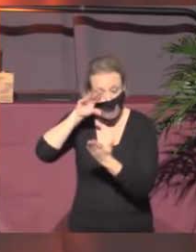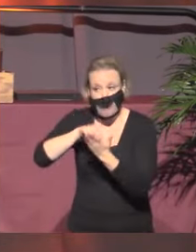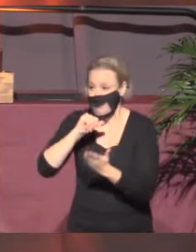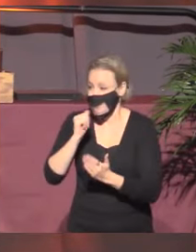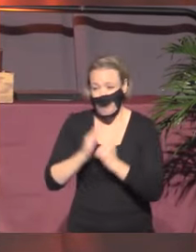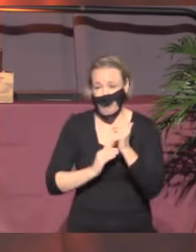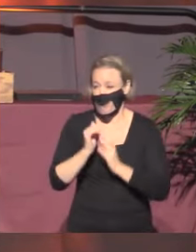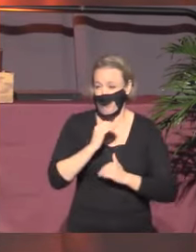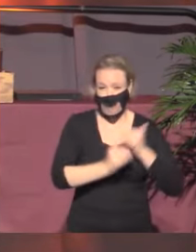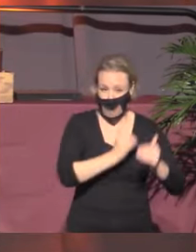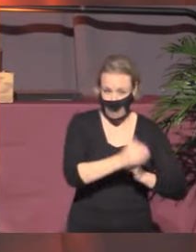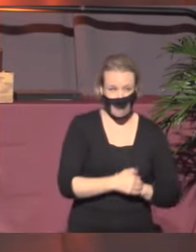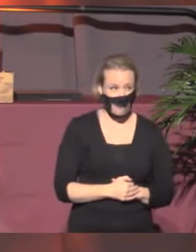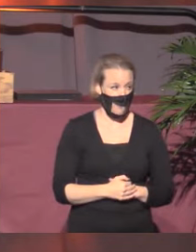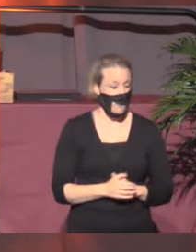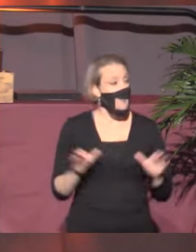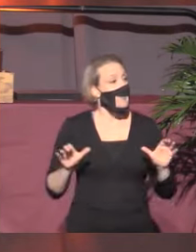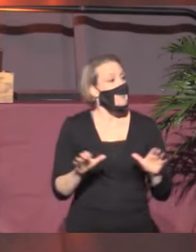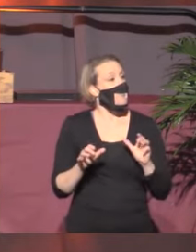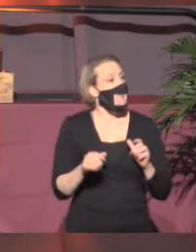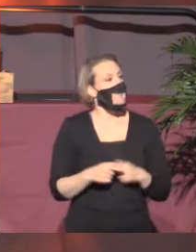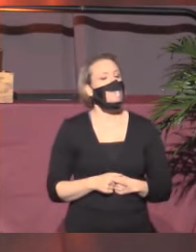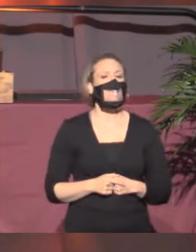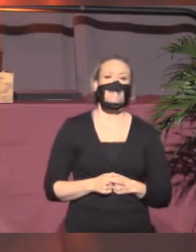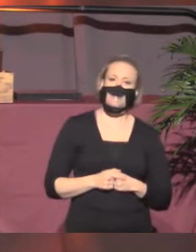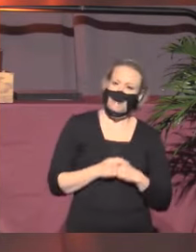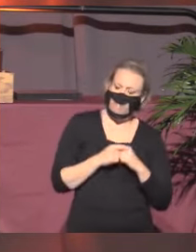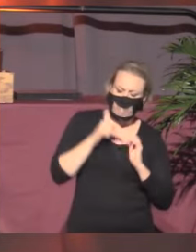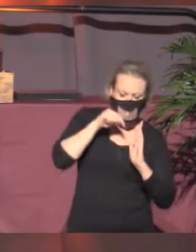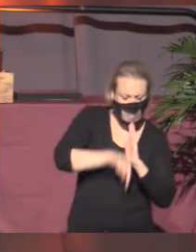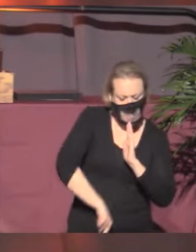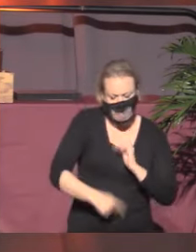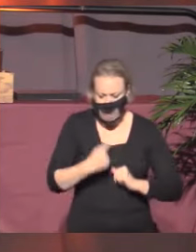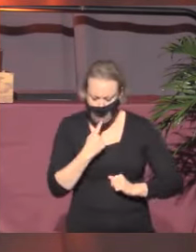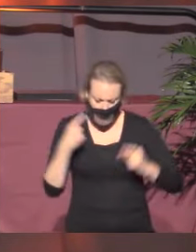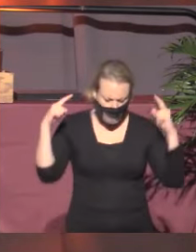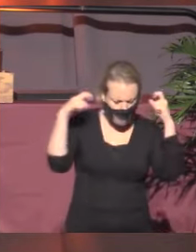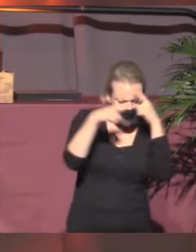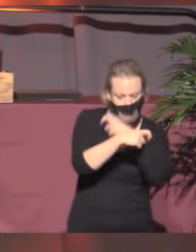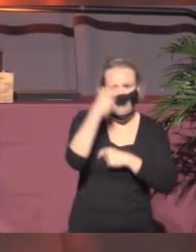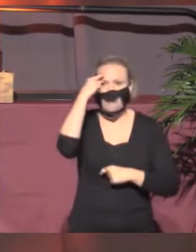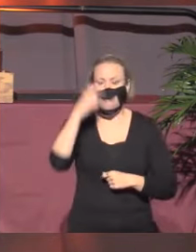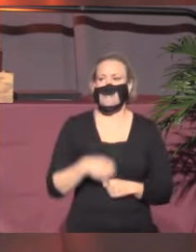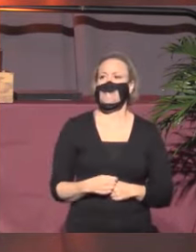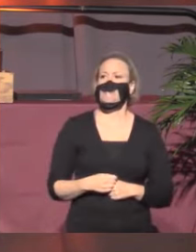to encourage critical thinking, to encourage the need to question, to support